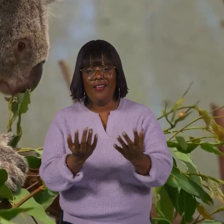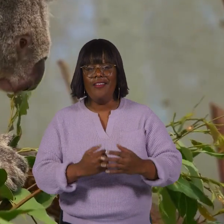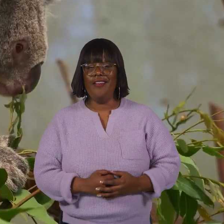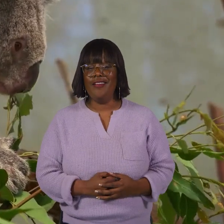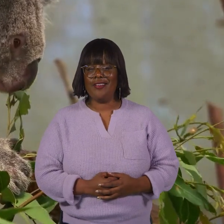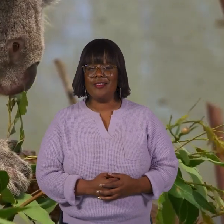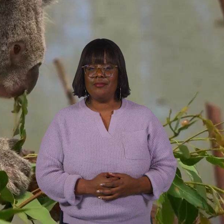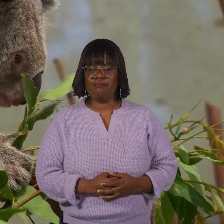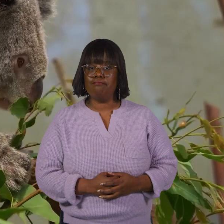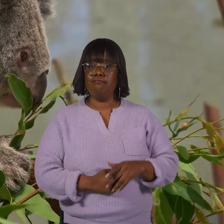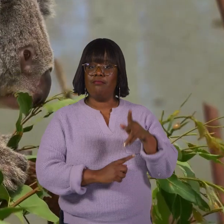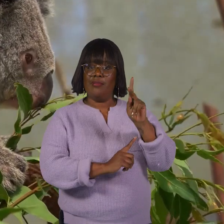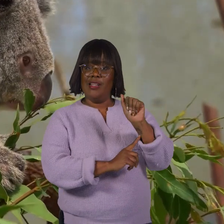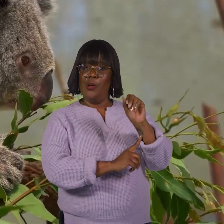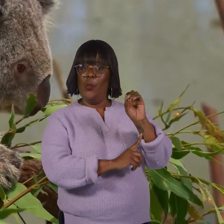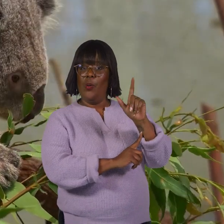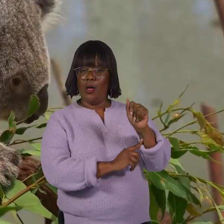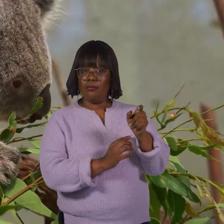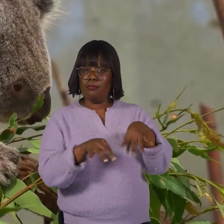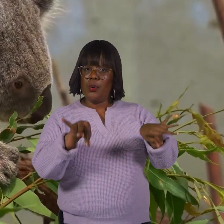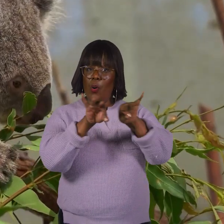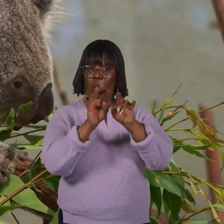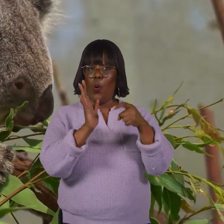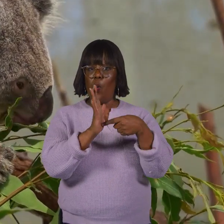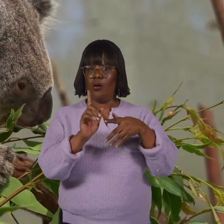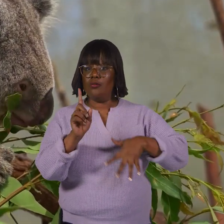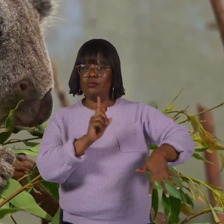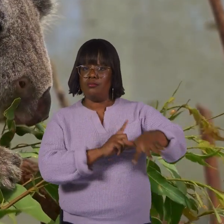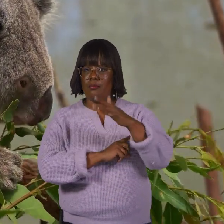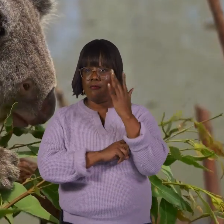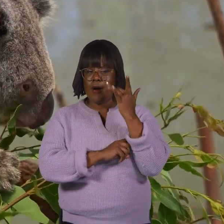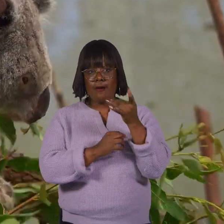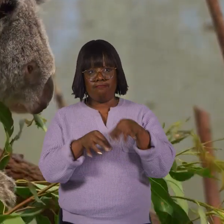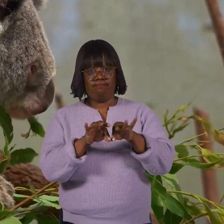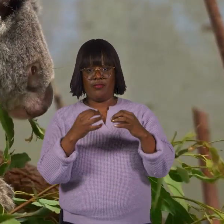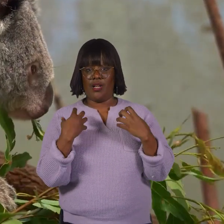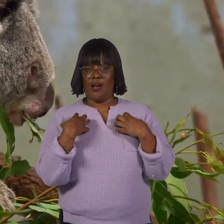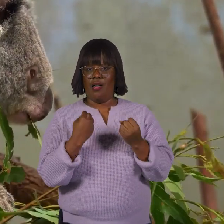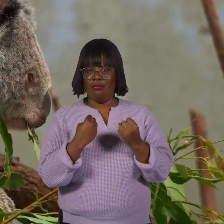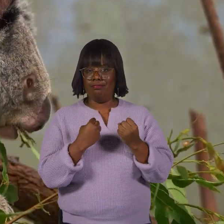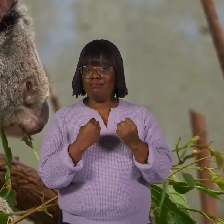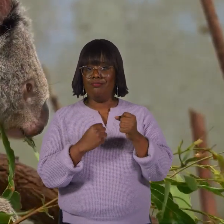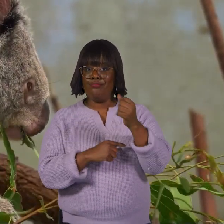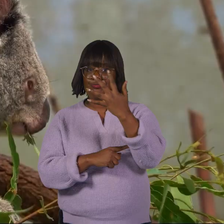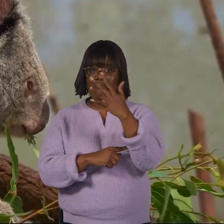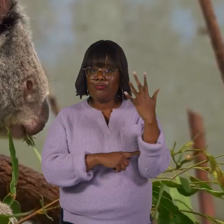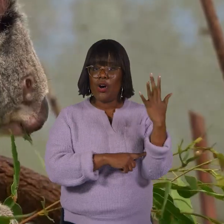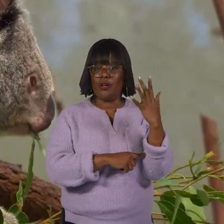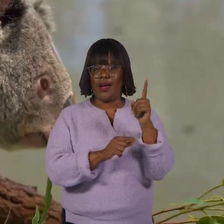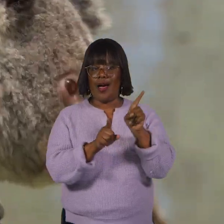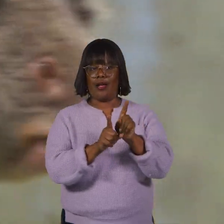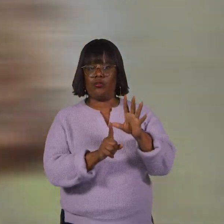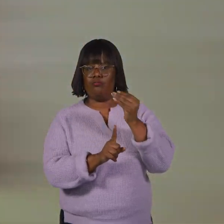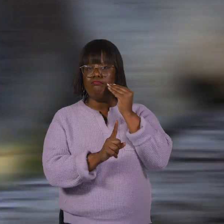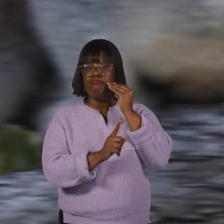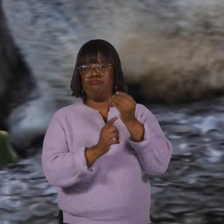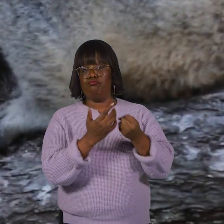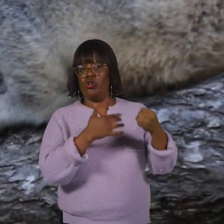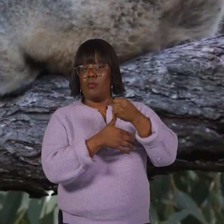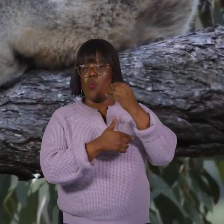Koalas play a vital role in the environment because they are essential for the health of eucalyptus forests, their primary habitat.